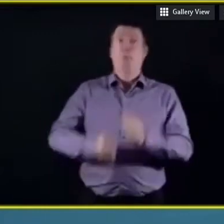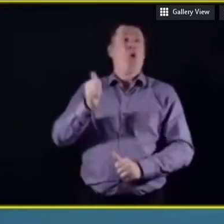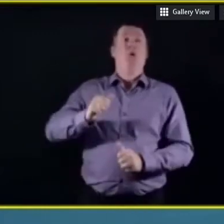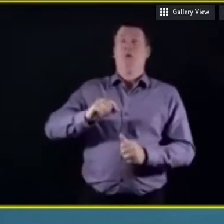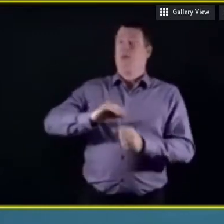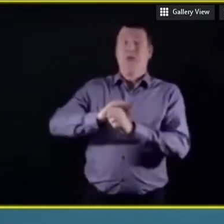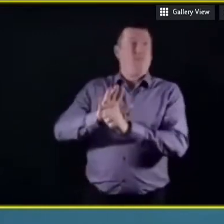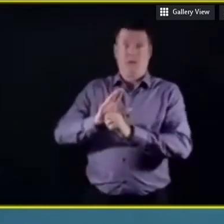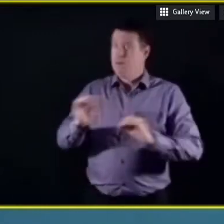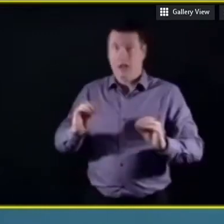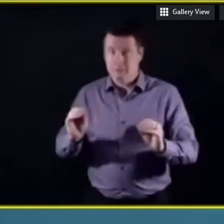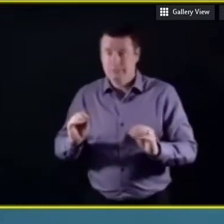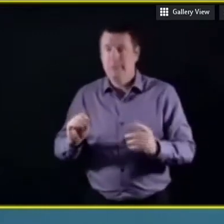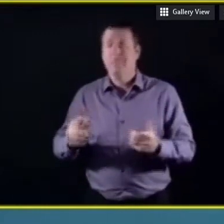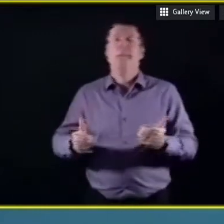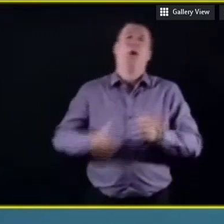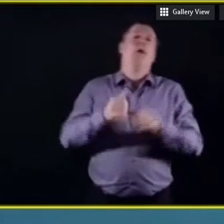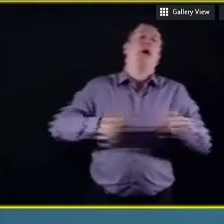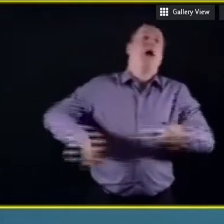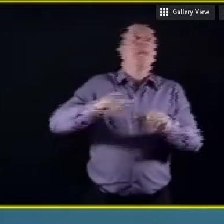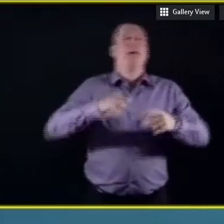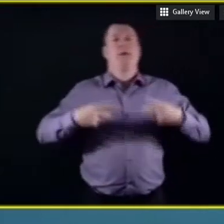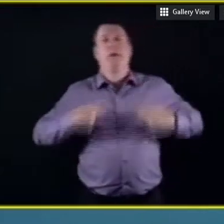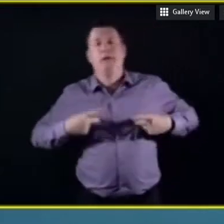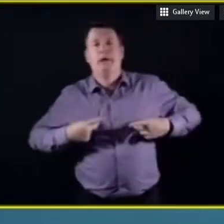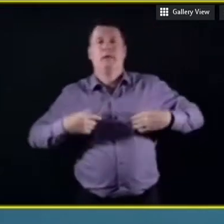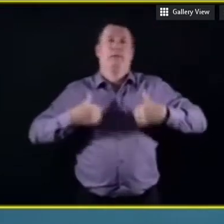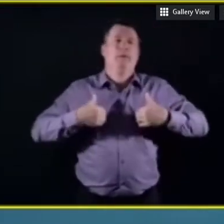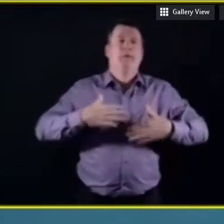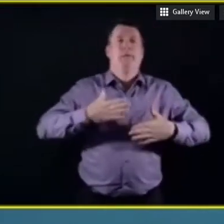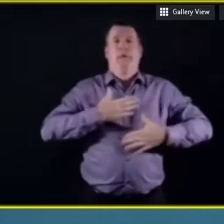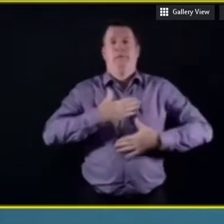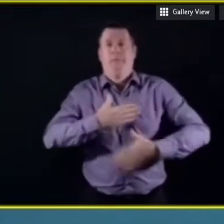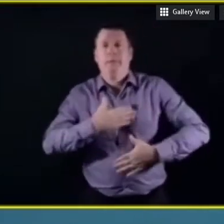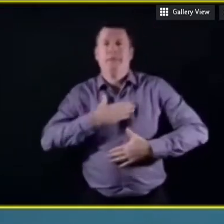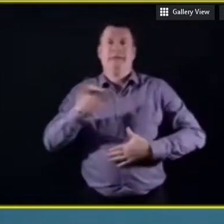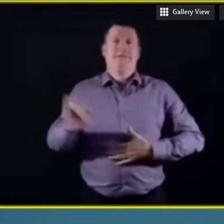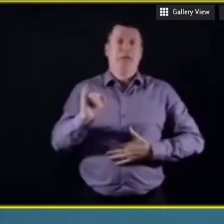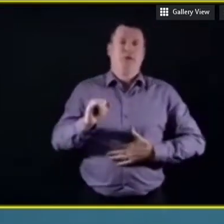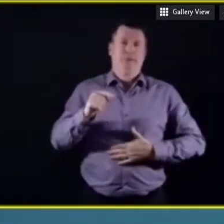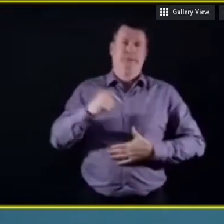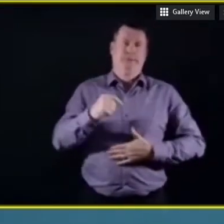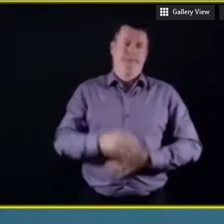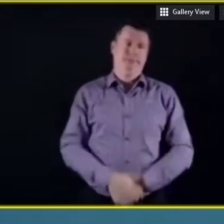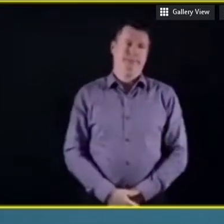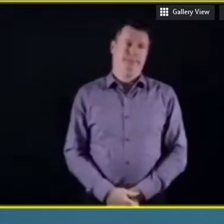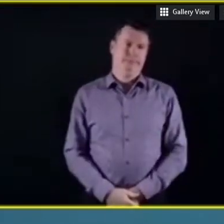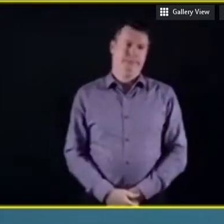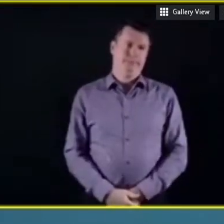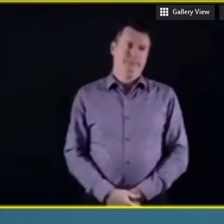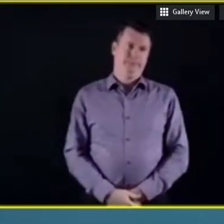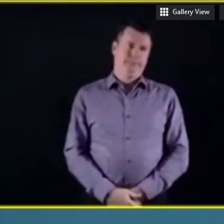Dr. Mayo and Dr. Mendoza give, stay at home, stop the spread of disease. Patients are probably worried when they come in that they're going to be spreading the disease. But how